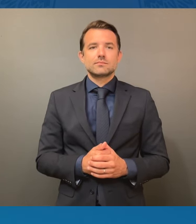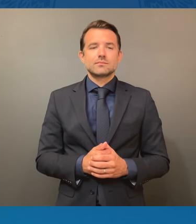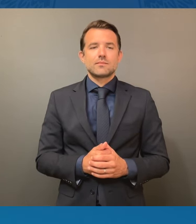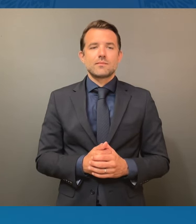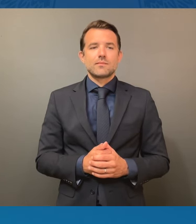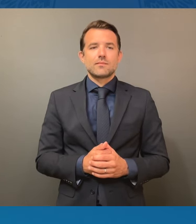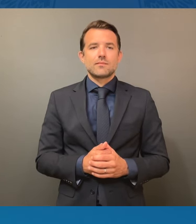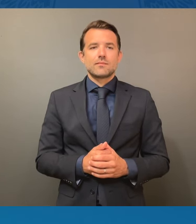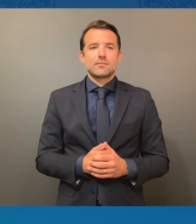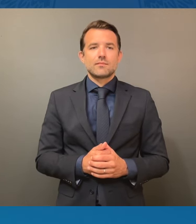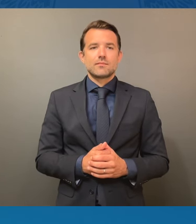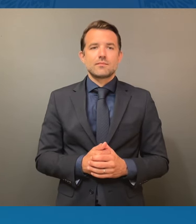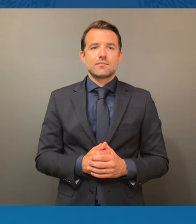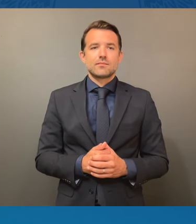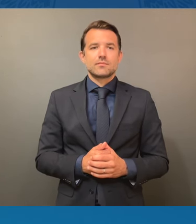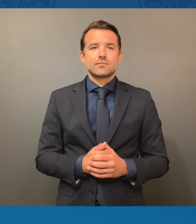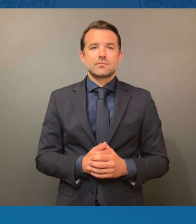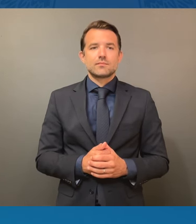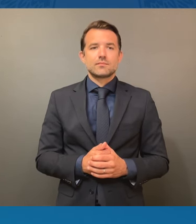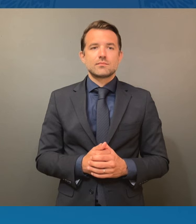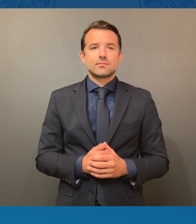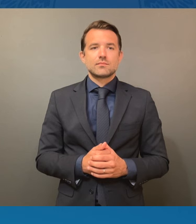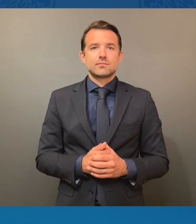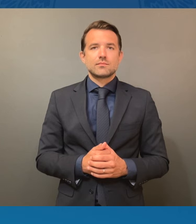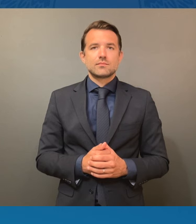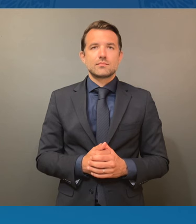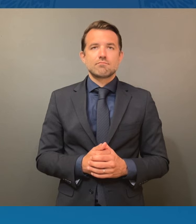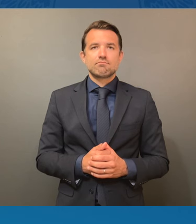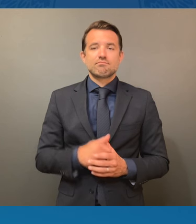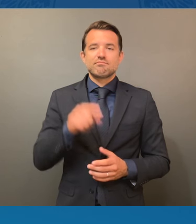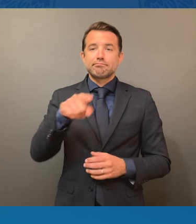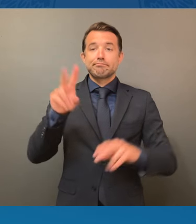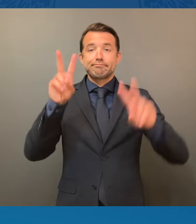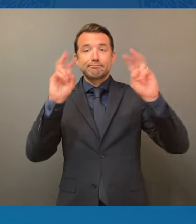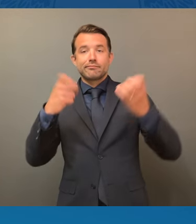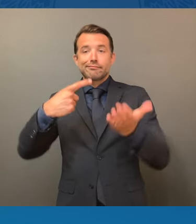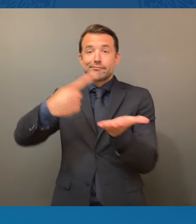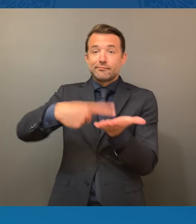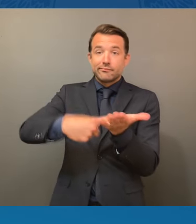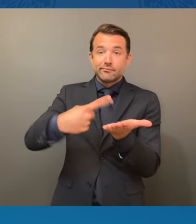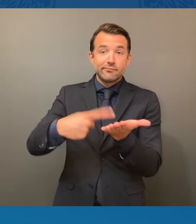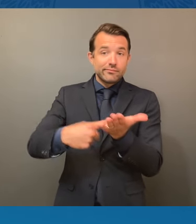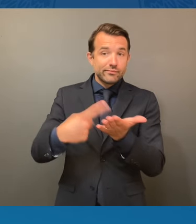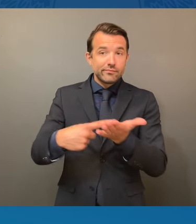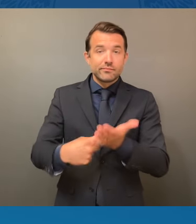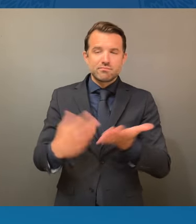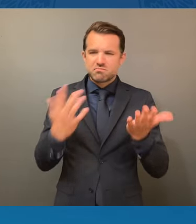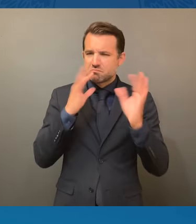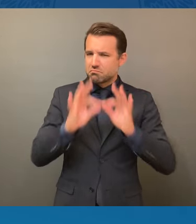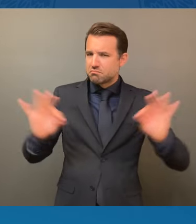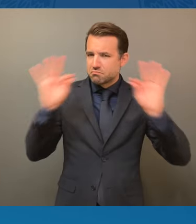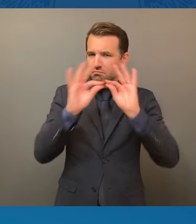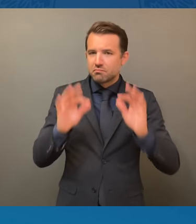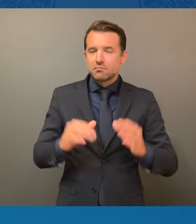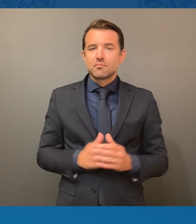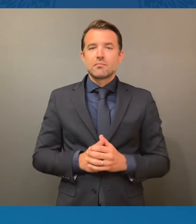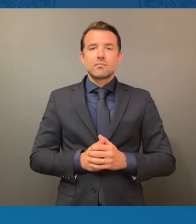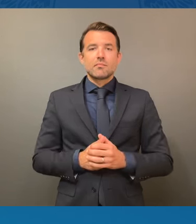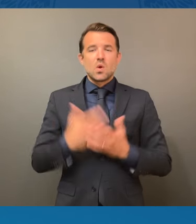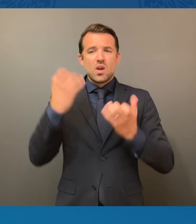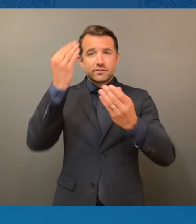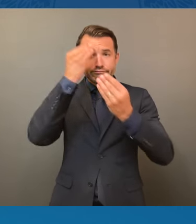And you know, on this subject, it's important to note